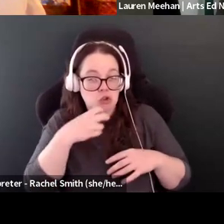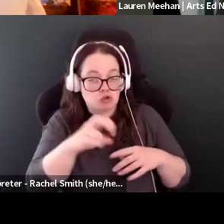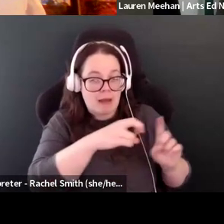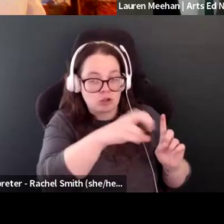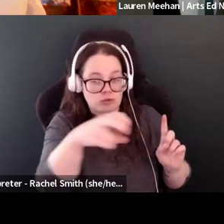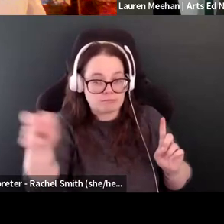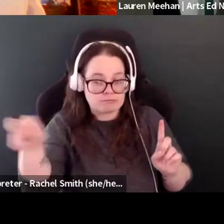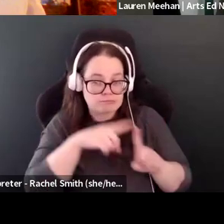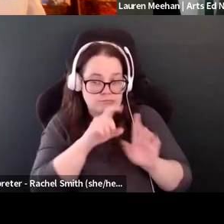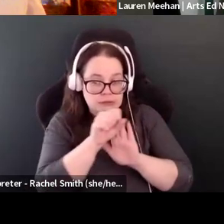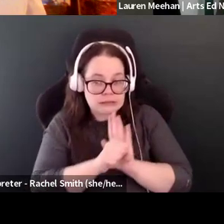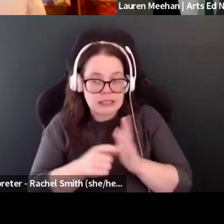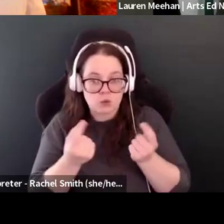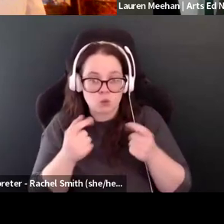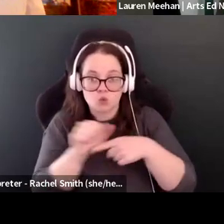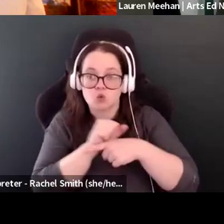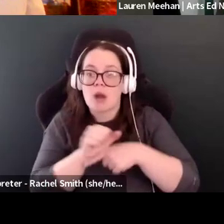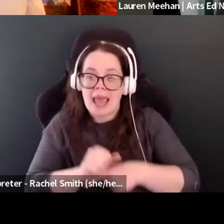and do trainings,